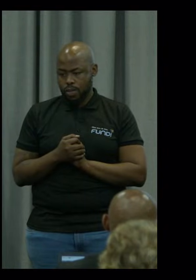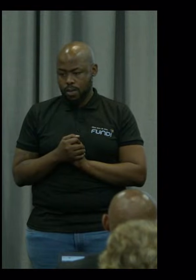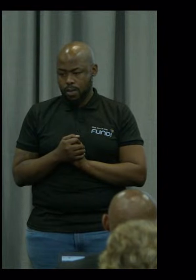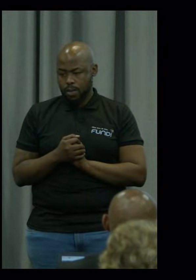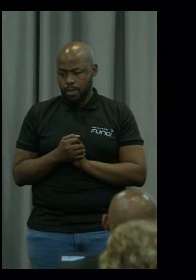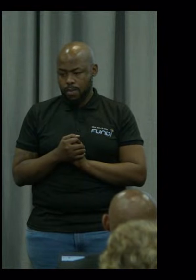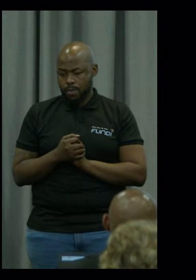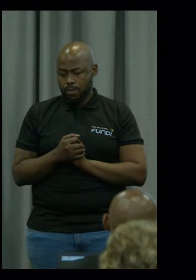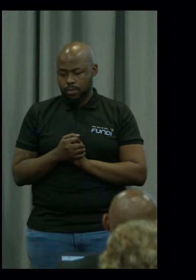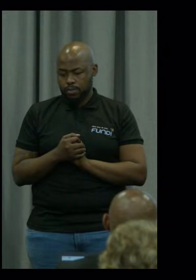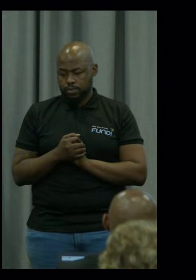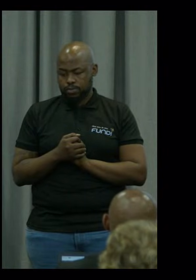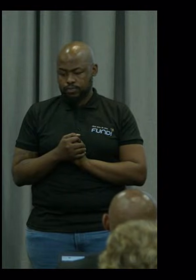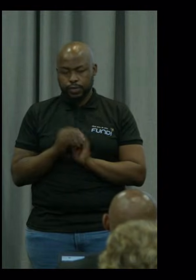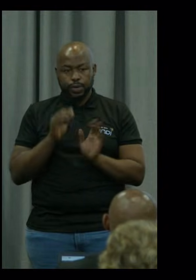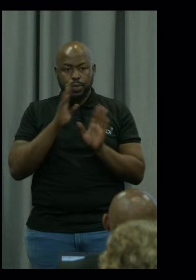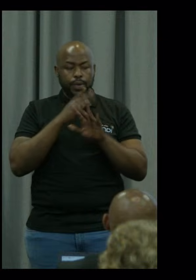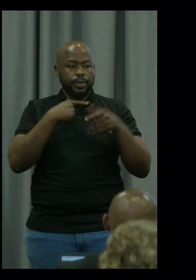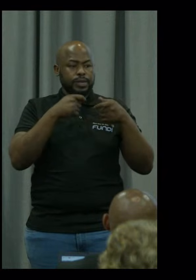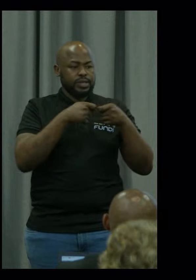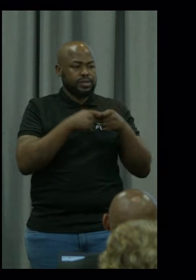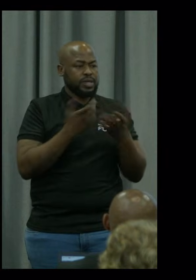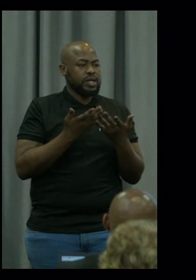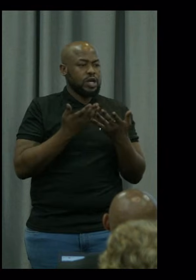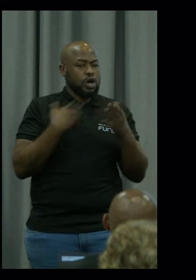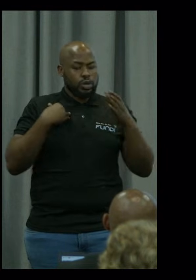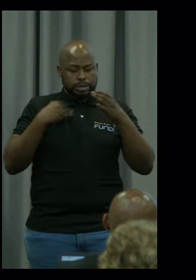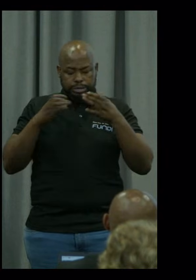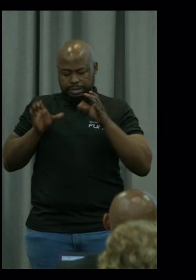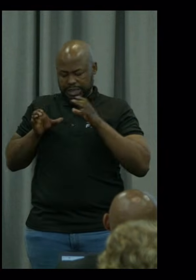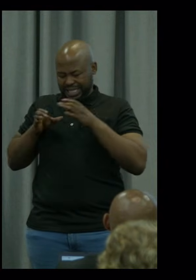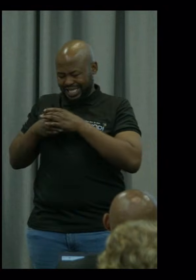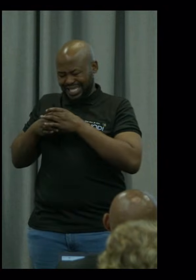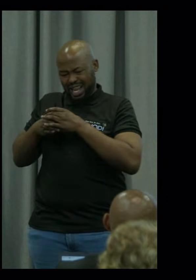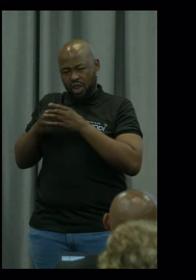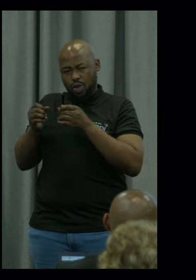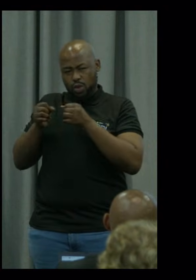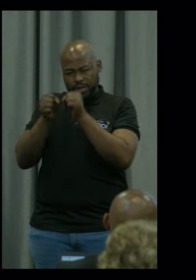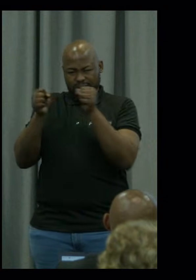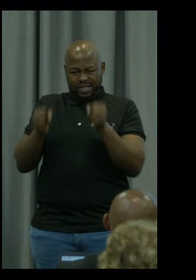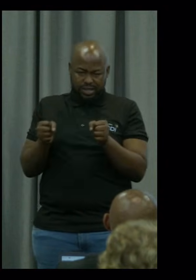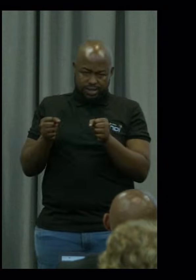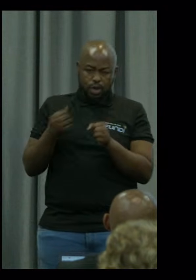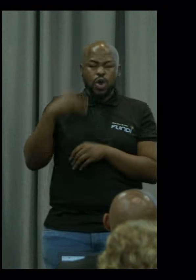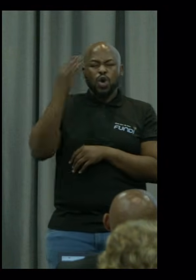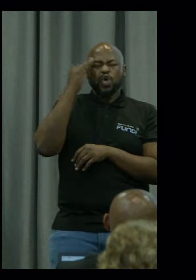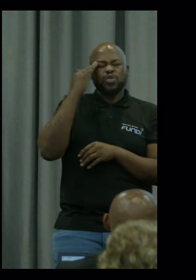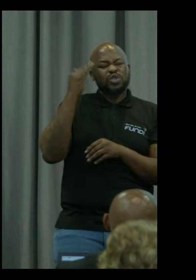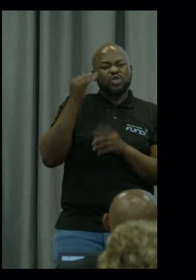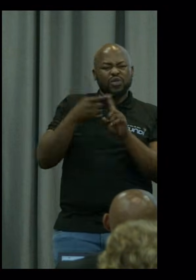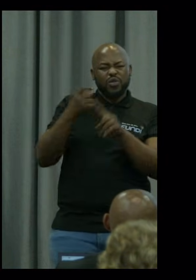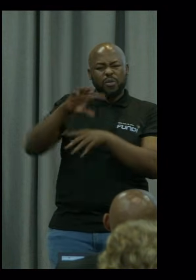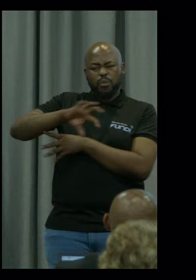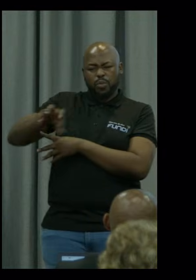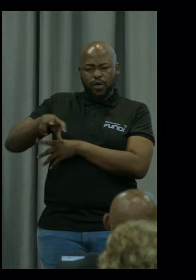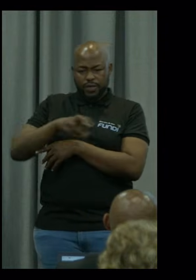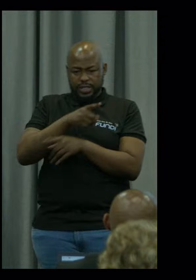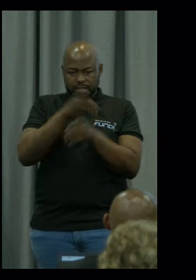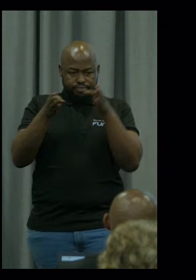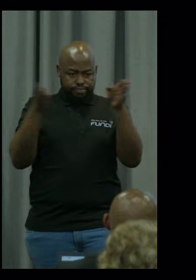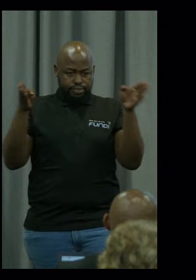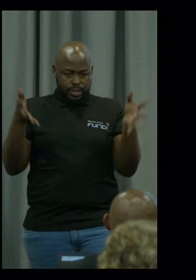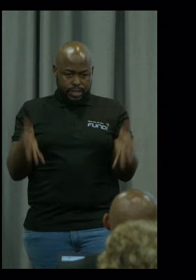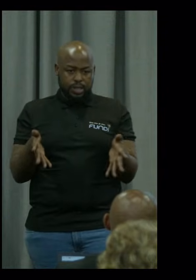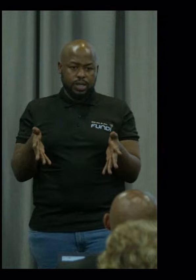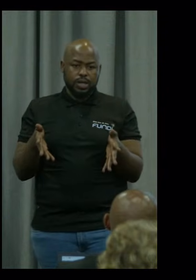so unfunded mandates and siloed operations. We know colleagues from our provinces that are here.